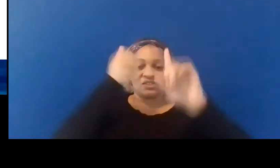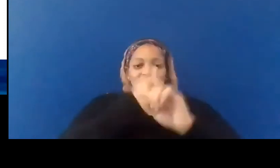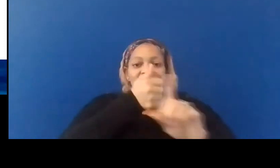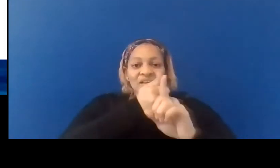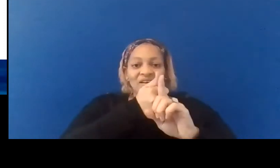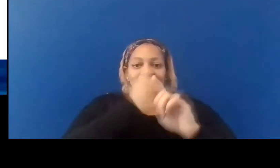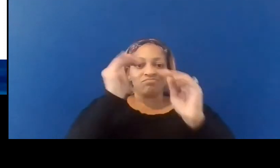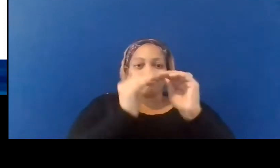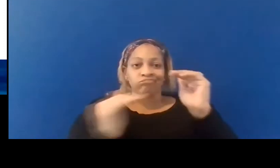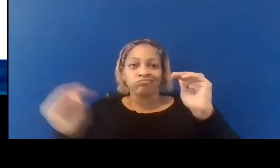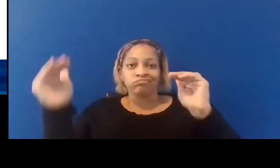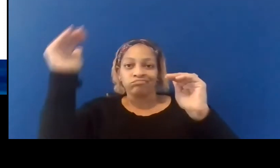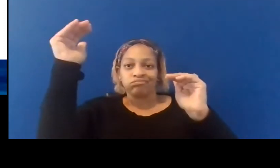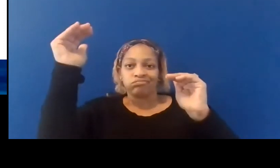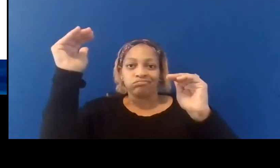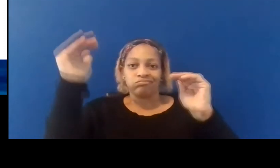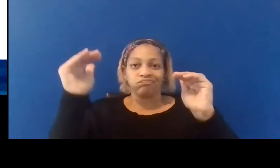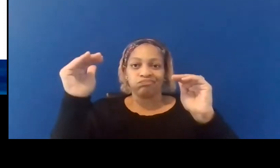above you, it is you.